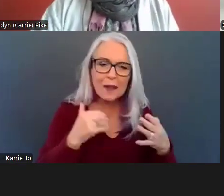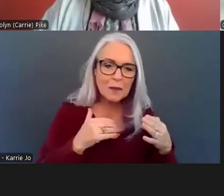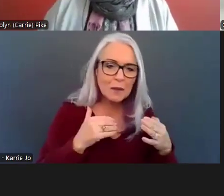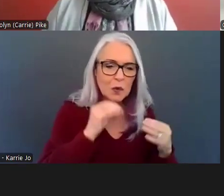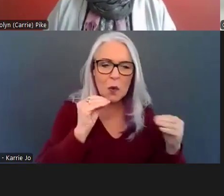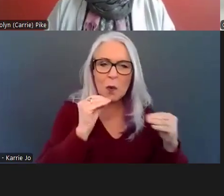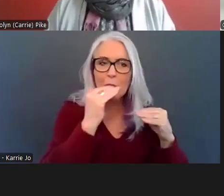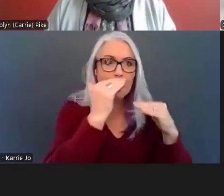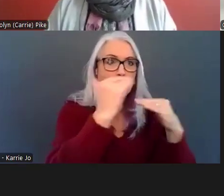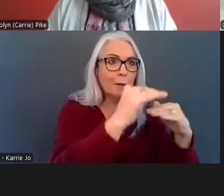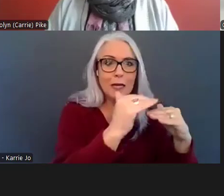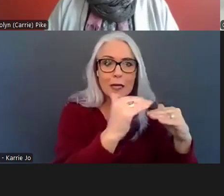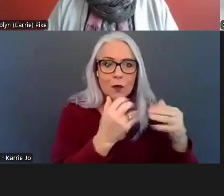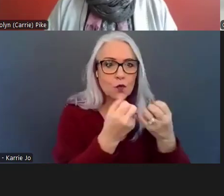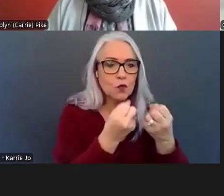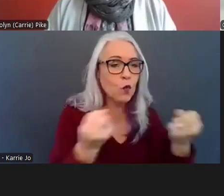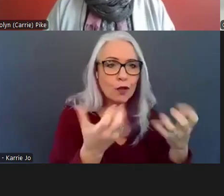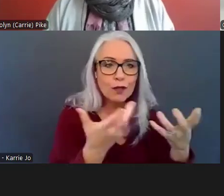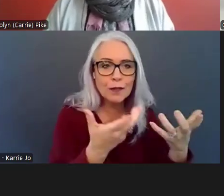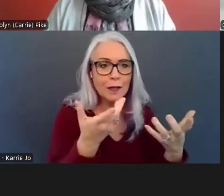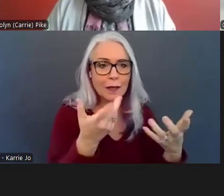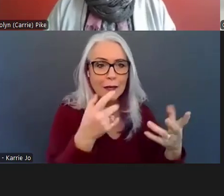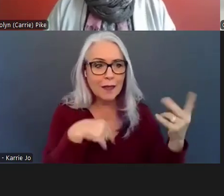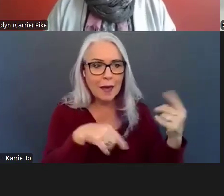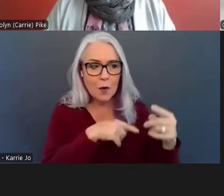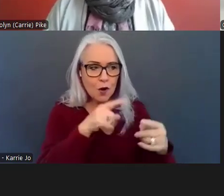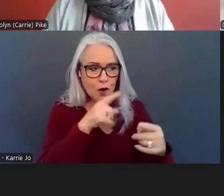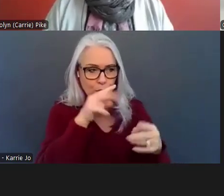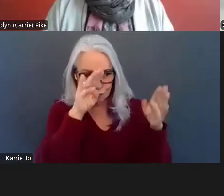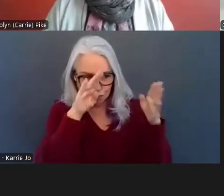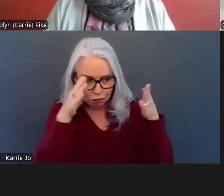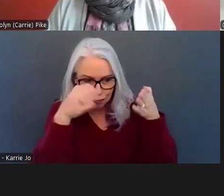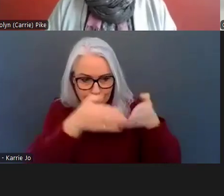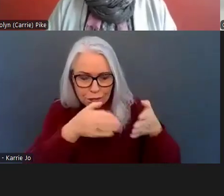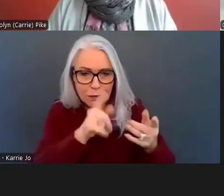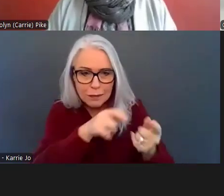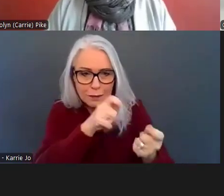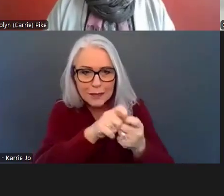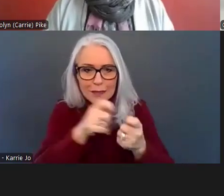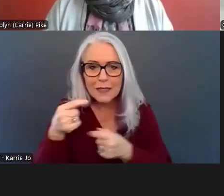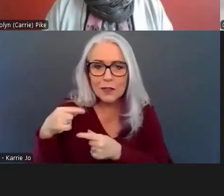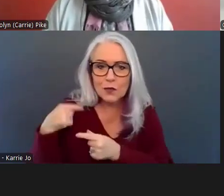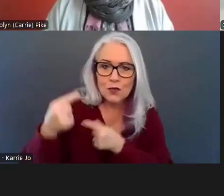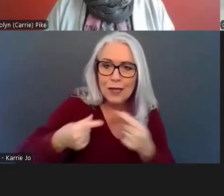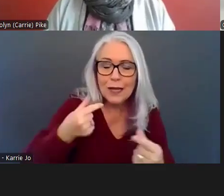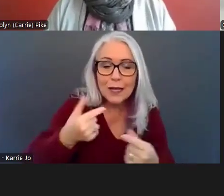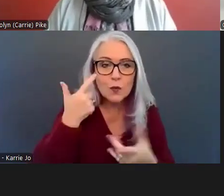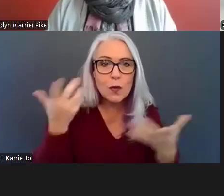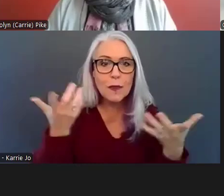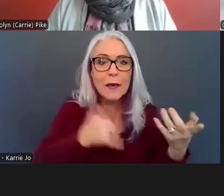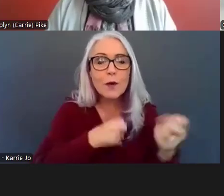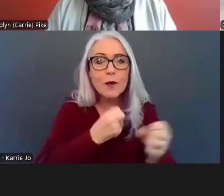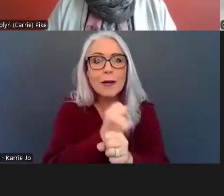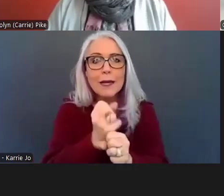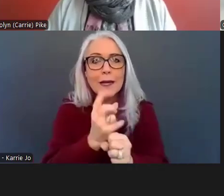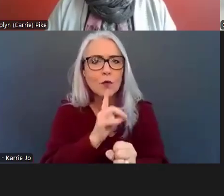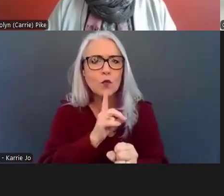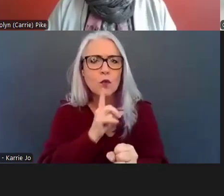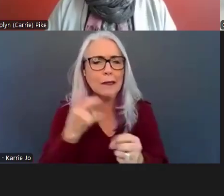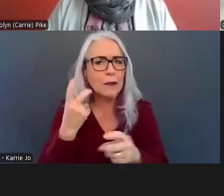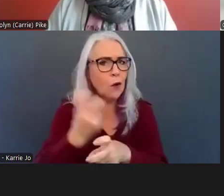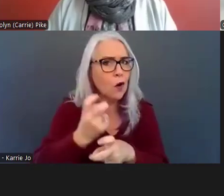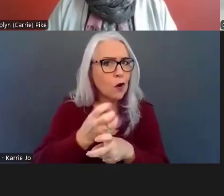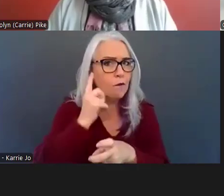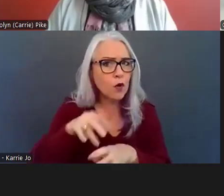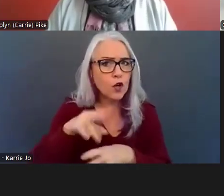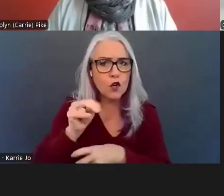genetic, they were looking at a narrow zone of genetics for what they were producing, and it's really hard for nurseries to produce